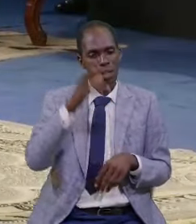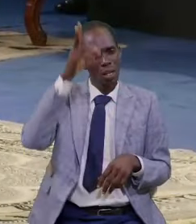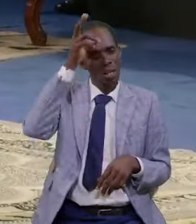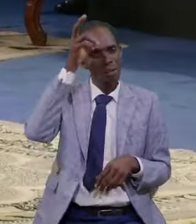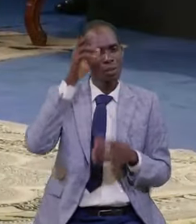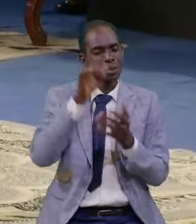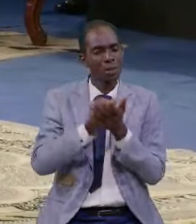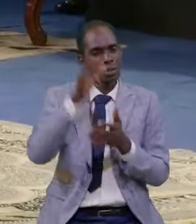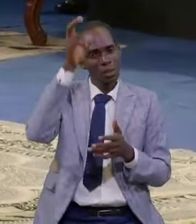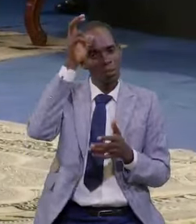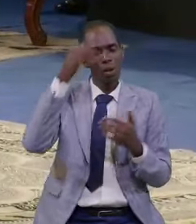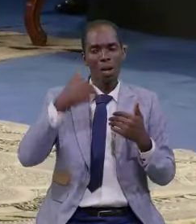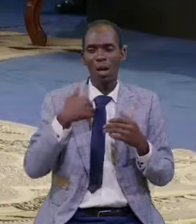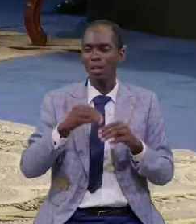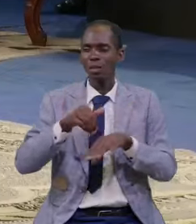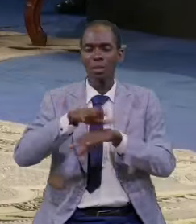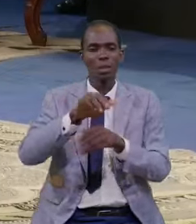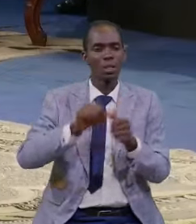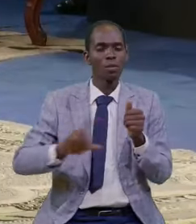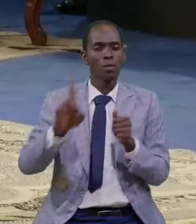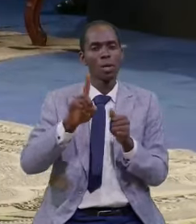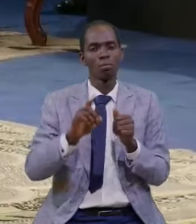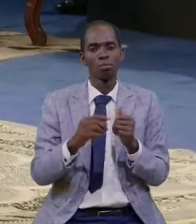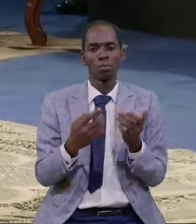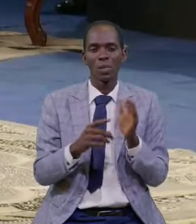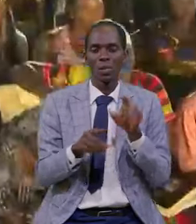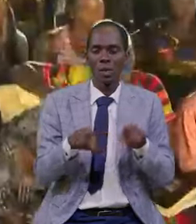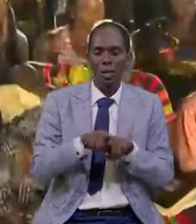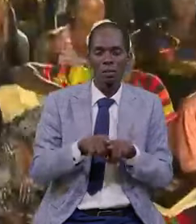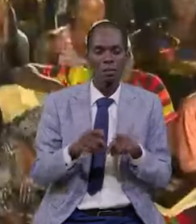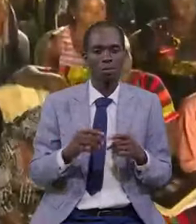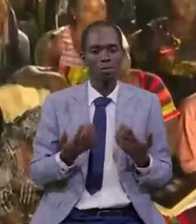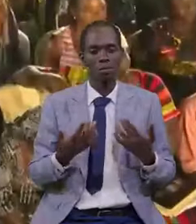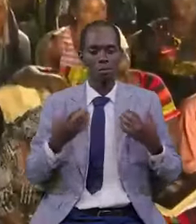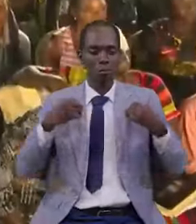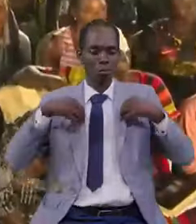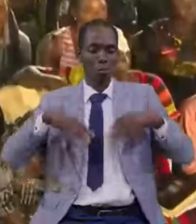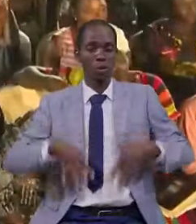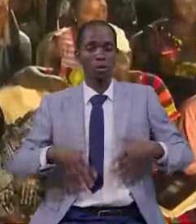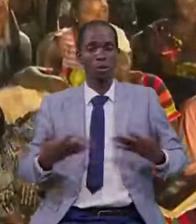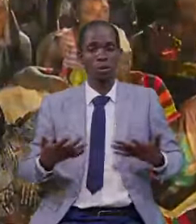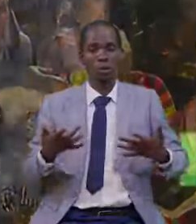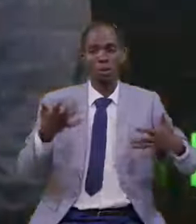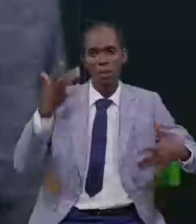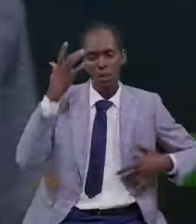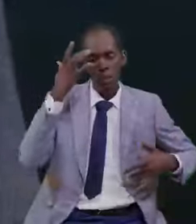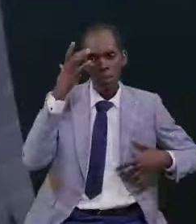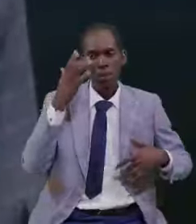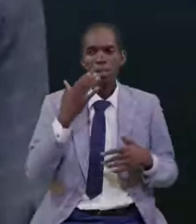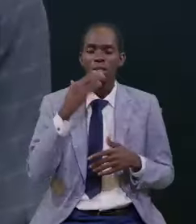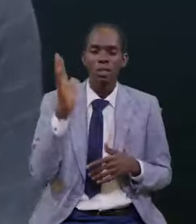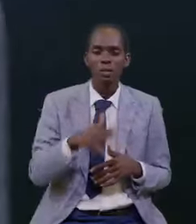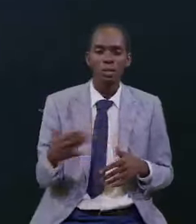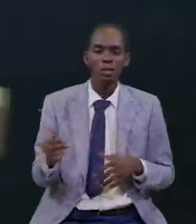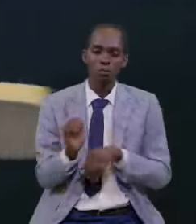everywhere. Depression, disease, evil things, oppression upon the lives of